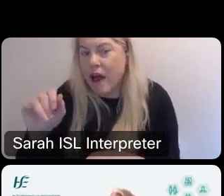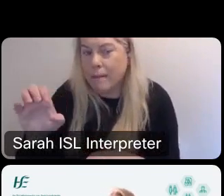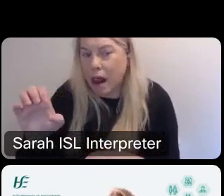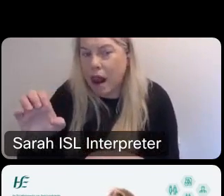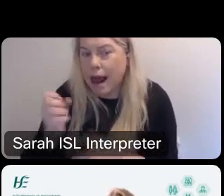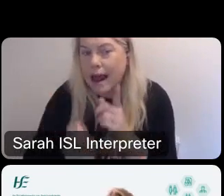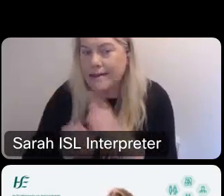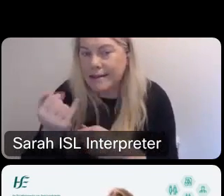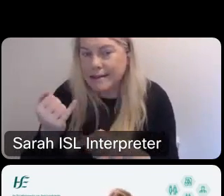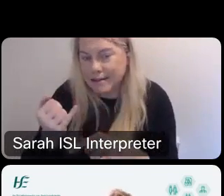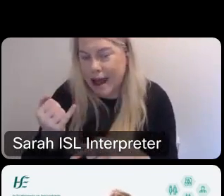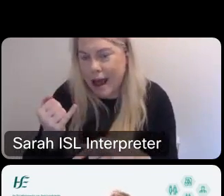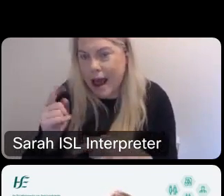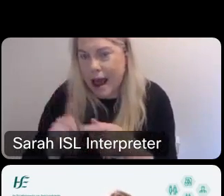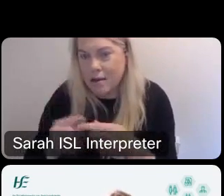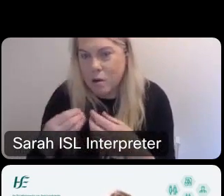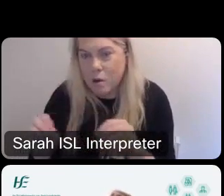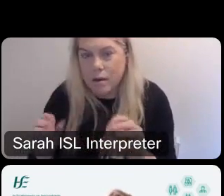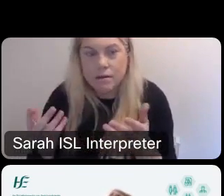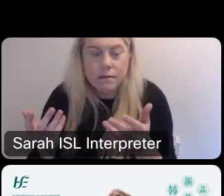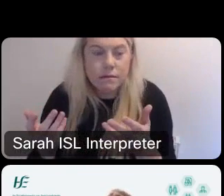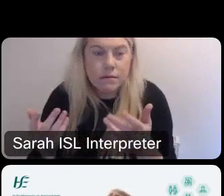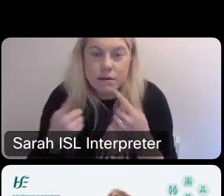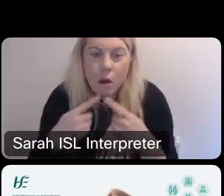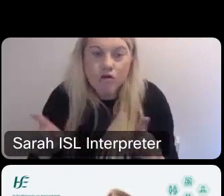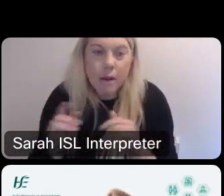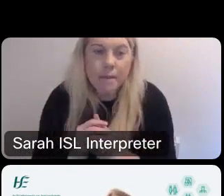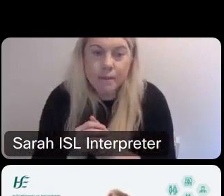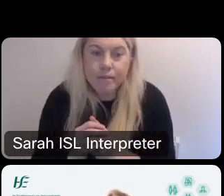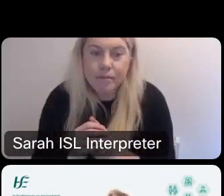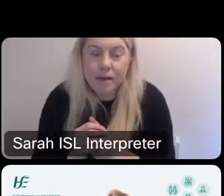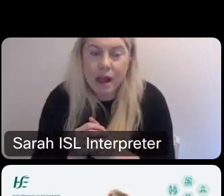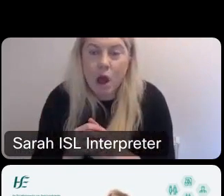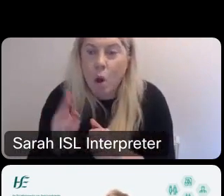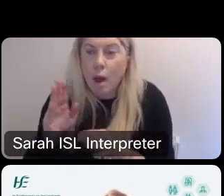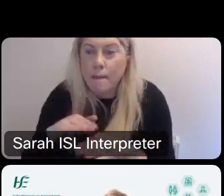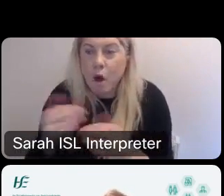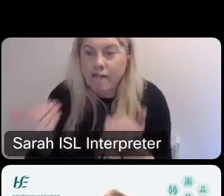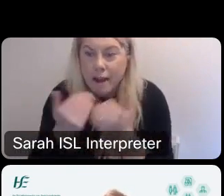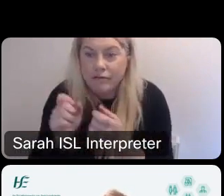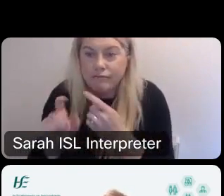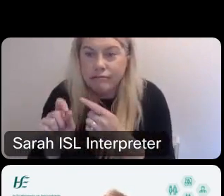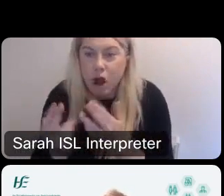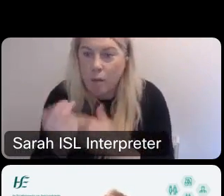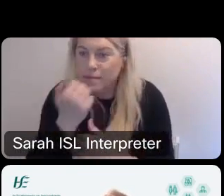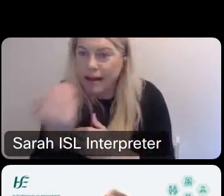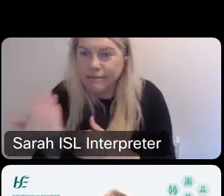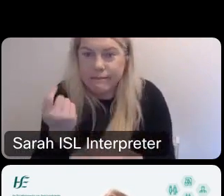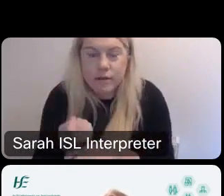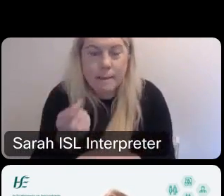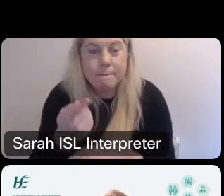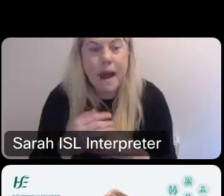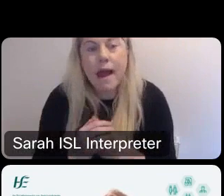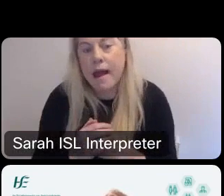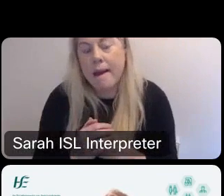webinar forthcoming. Moving on, we are